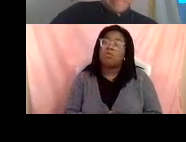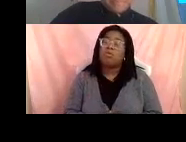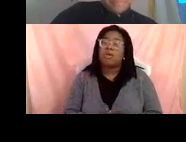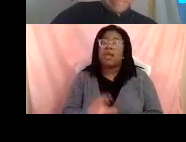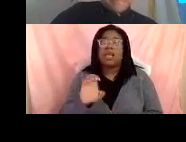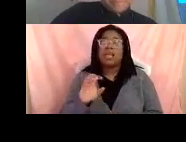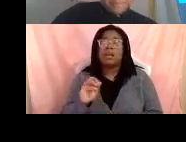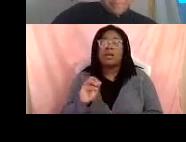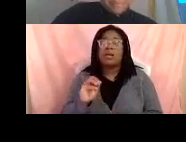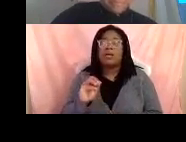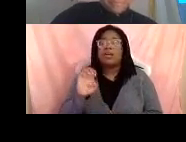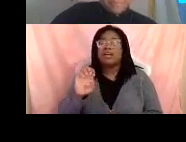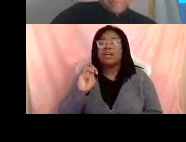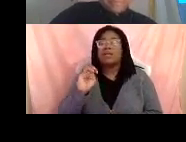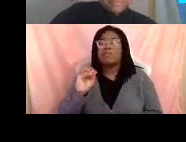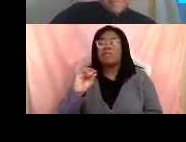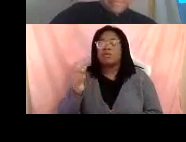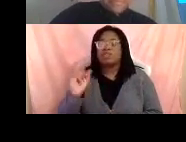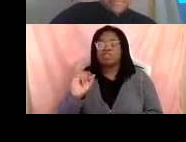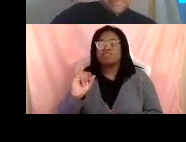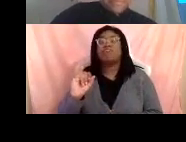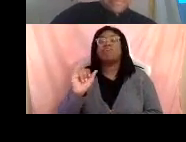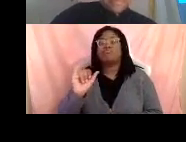Emoji. Oh yeah, but in the